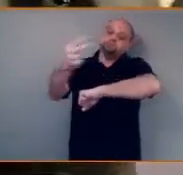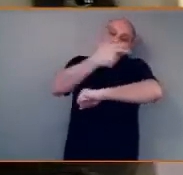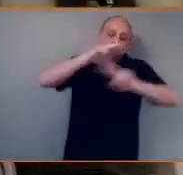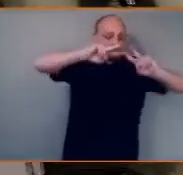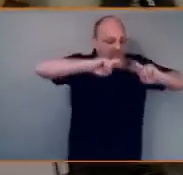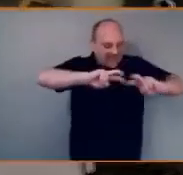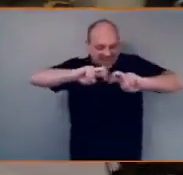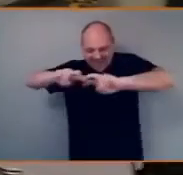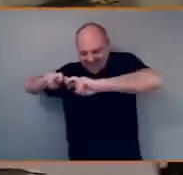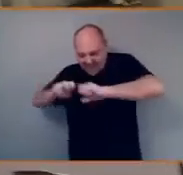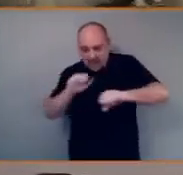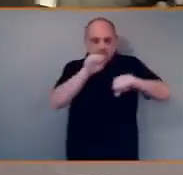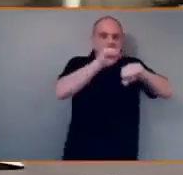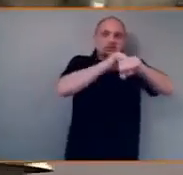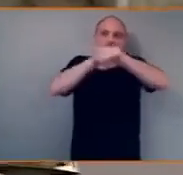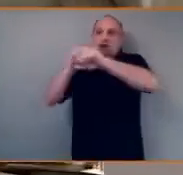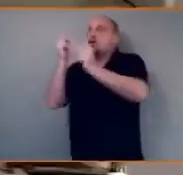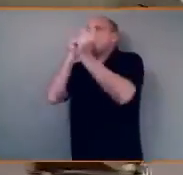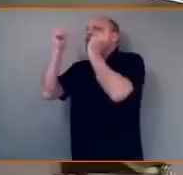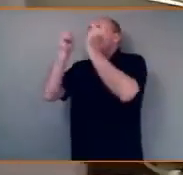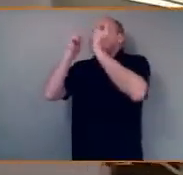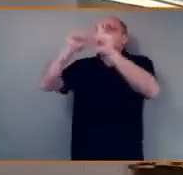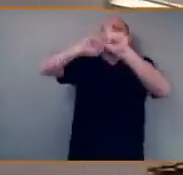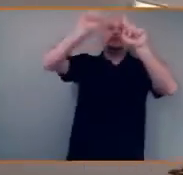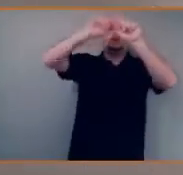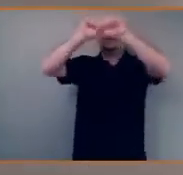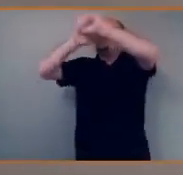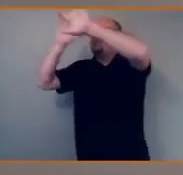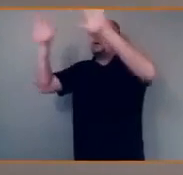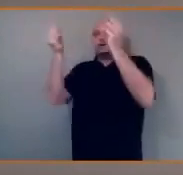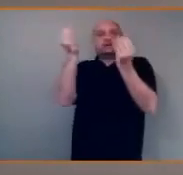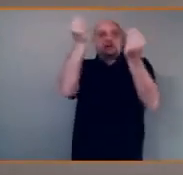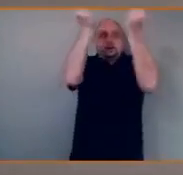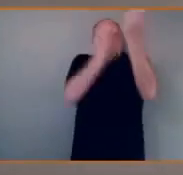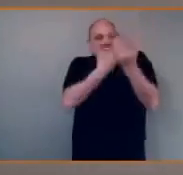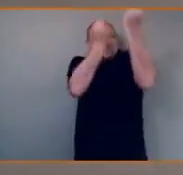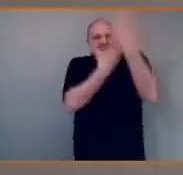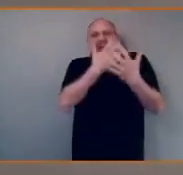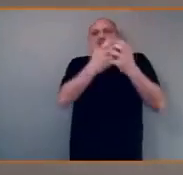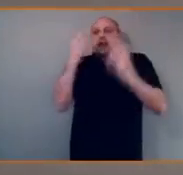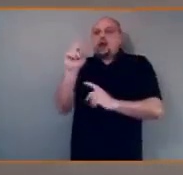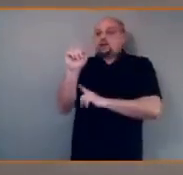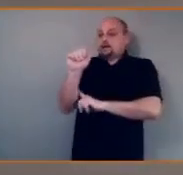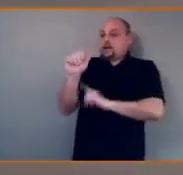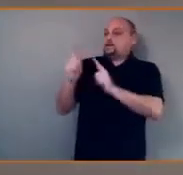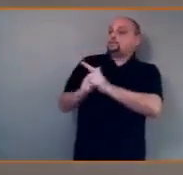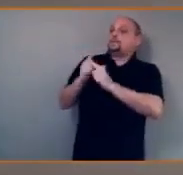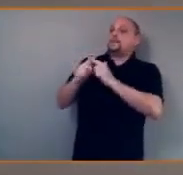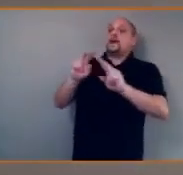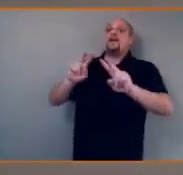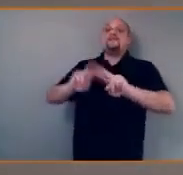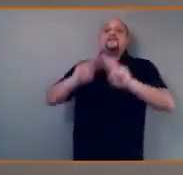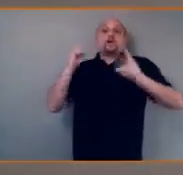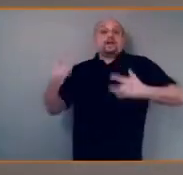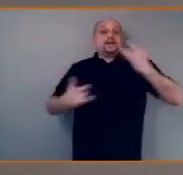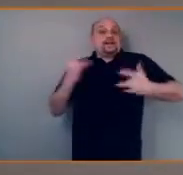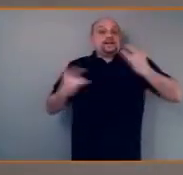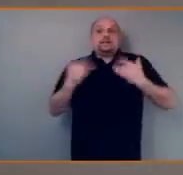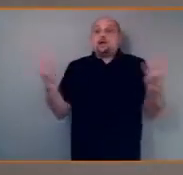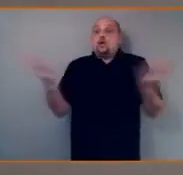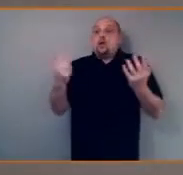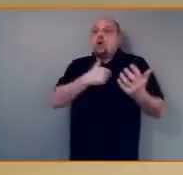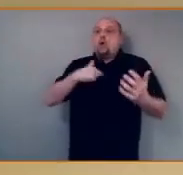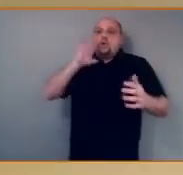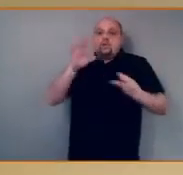rocks, assessing the outcrops, getting context for us. And very excitingly, the rover will be picking up samples,